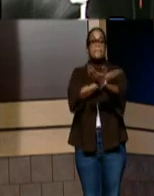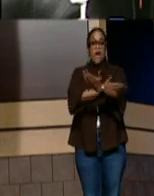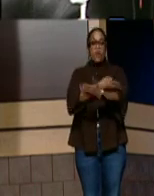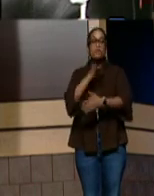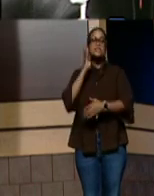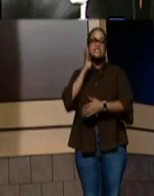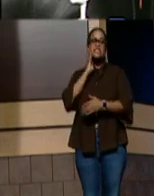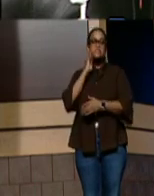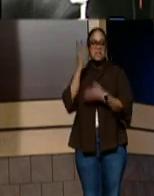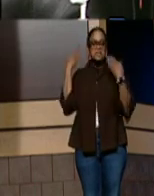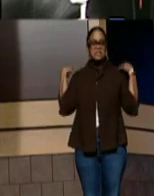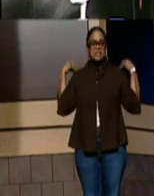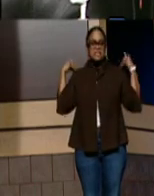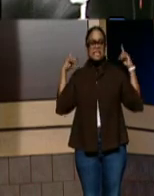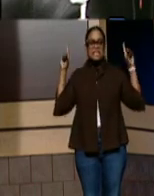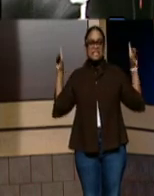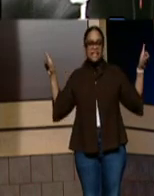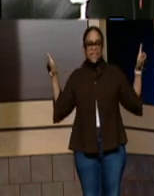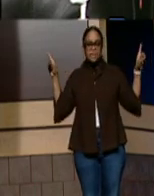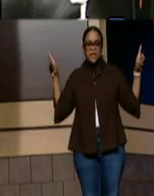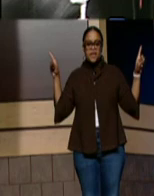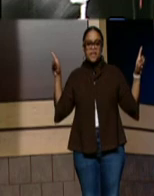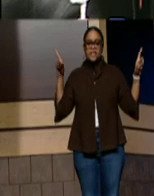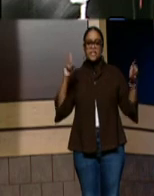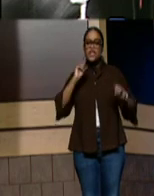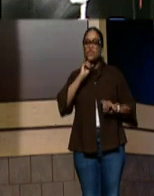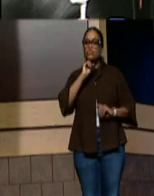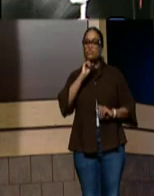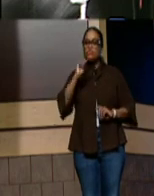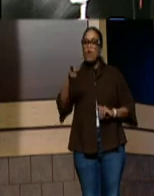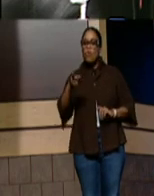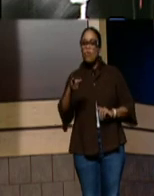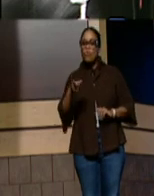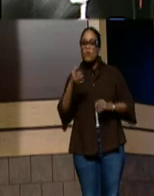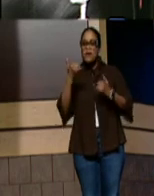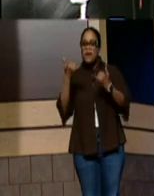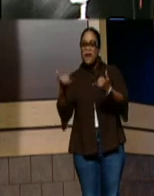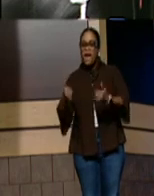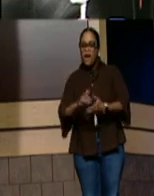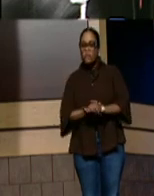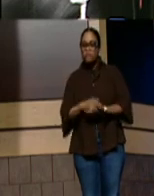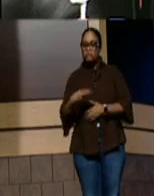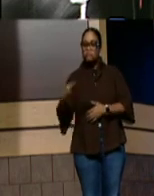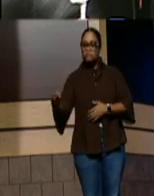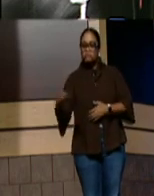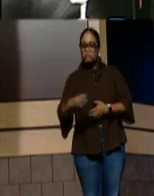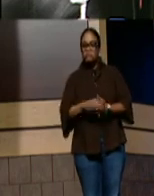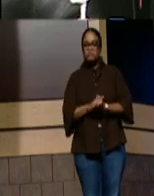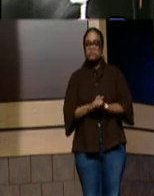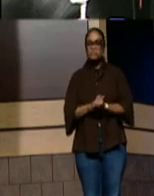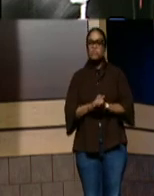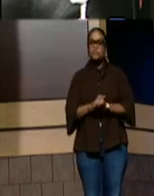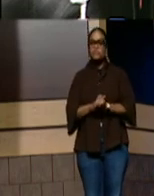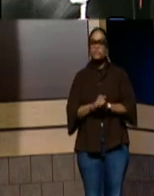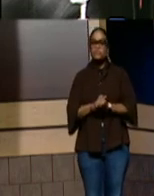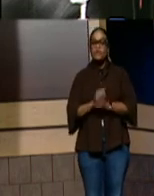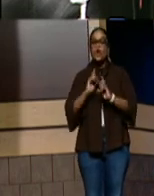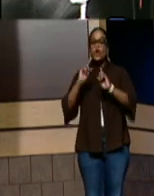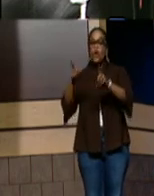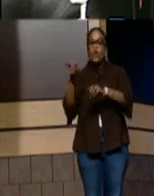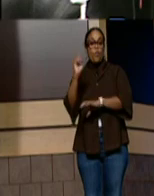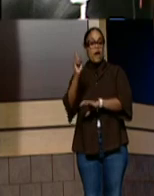demon. And to say, you go where you came from, or go where you have to